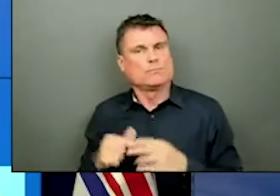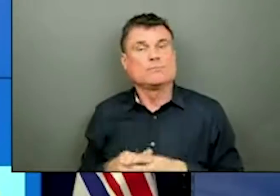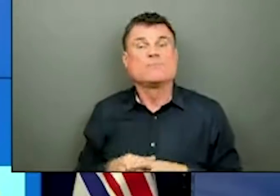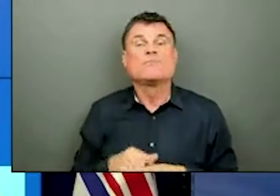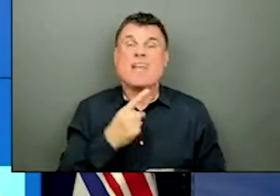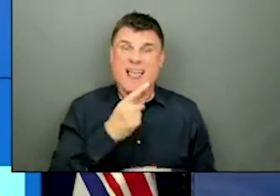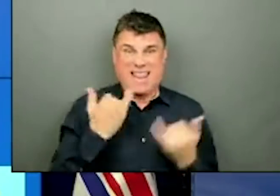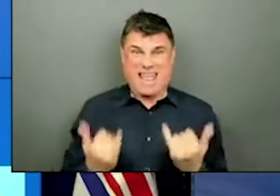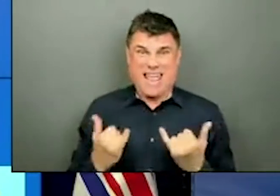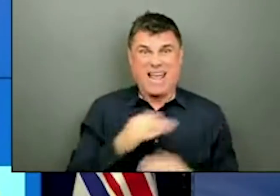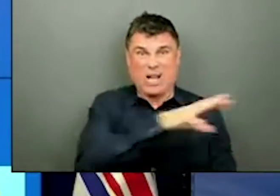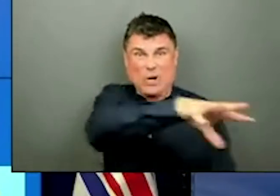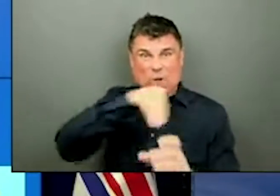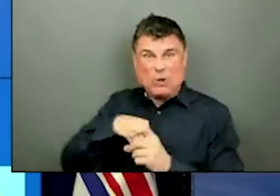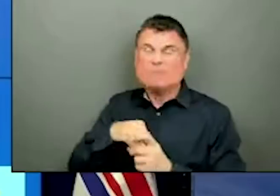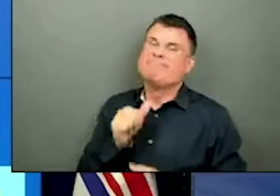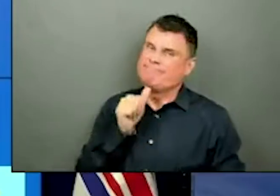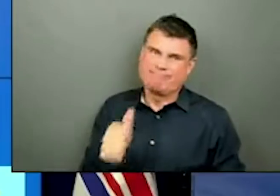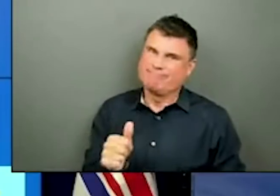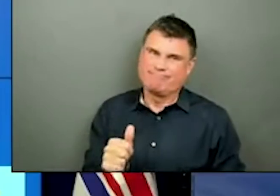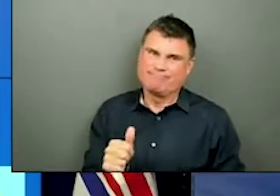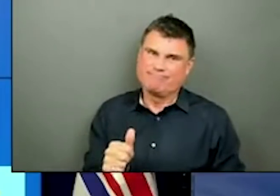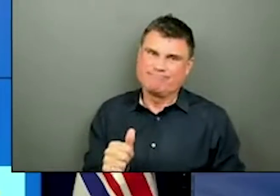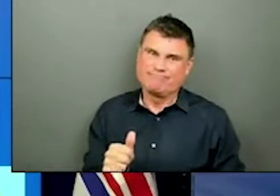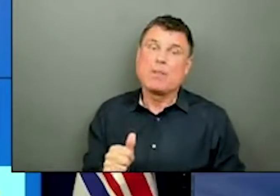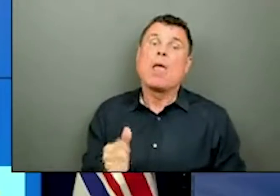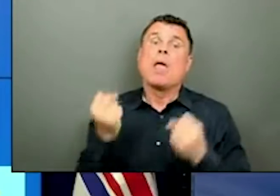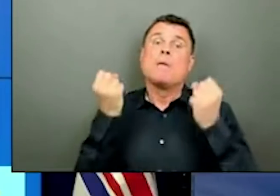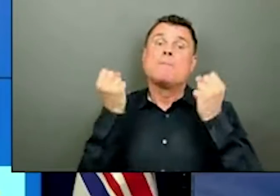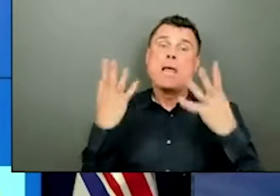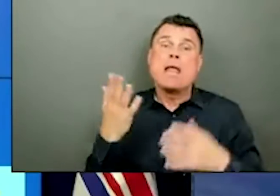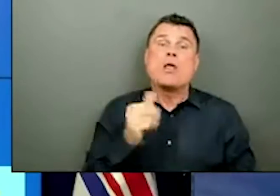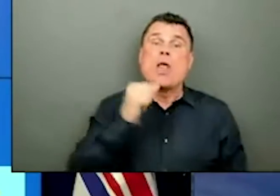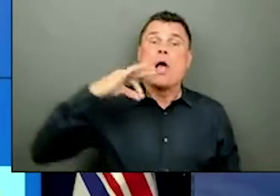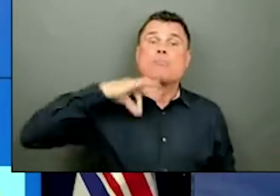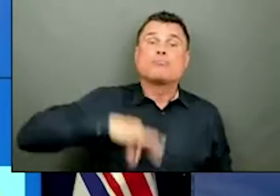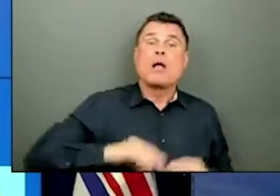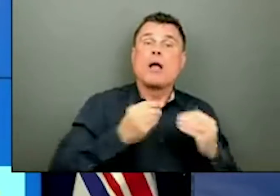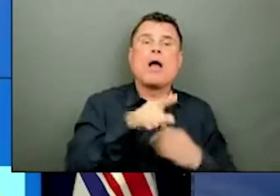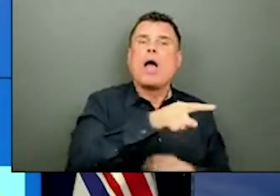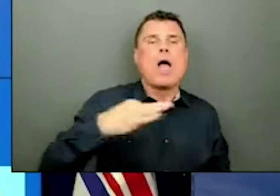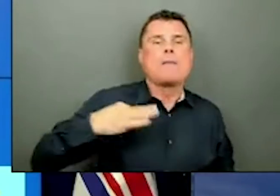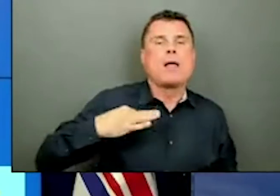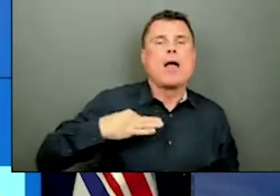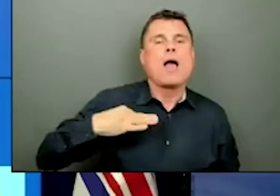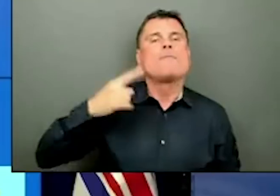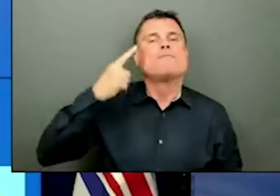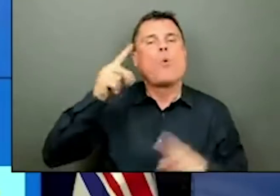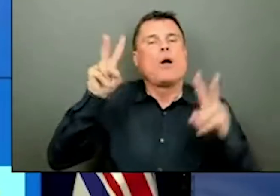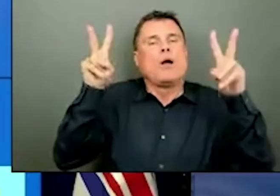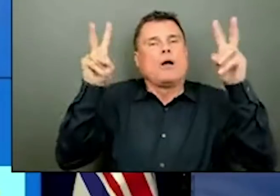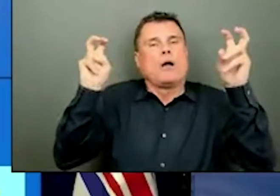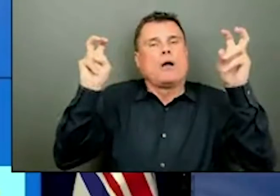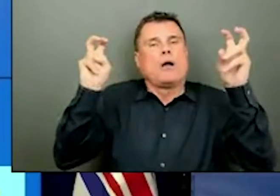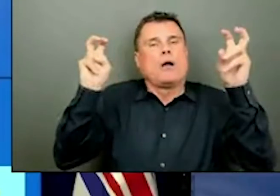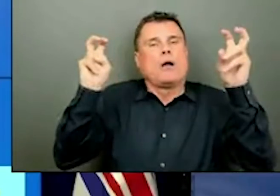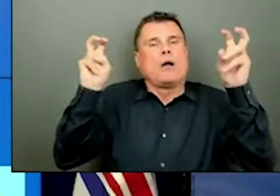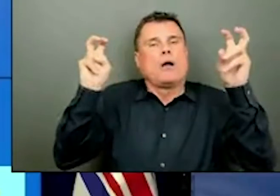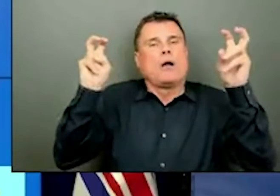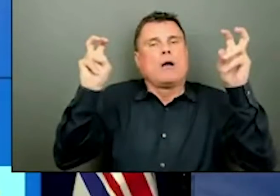a lot of not-for-profits have been applying for the Launch Online grant program to set up their online presence so that they get online